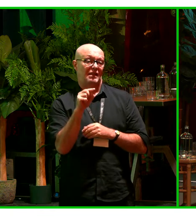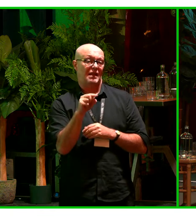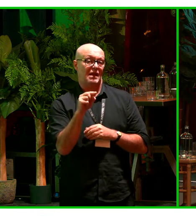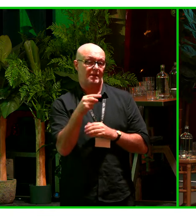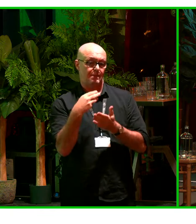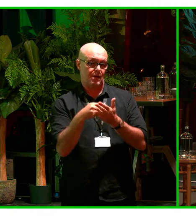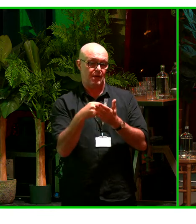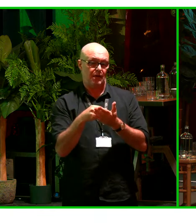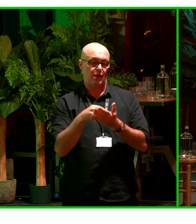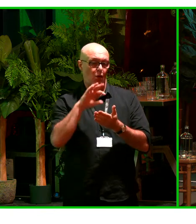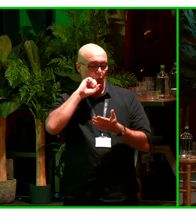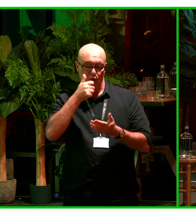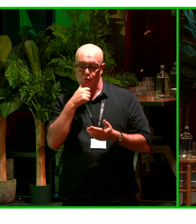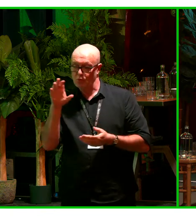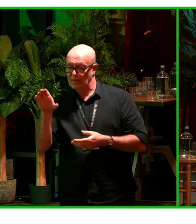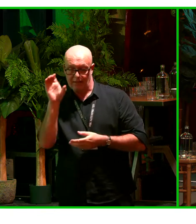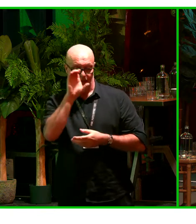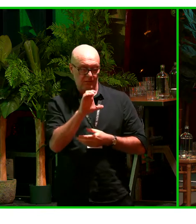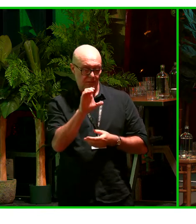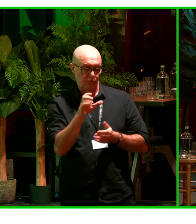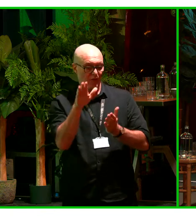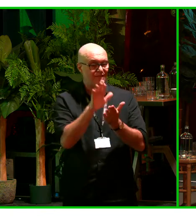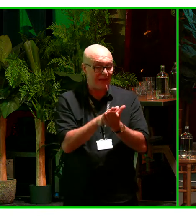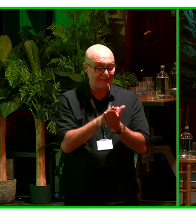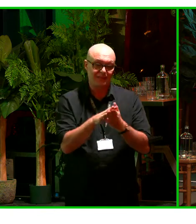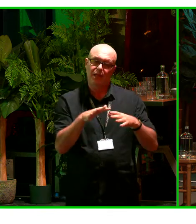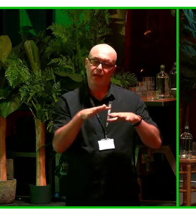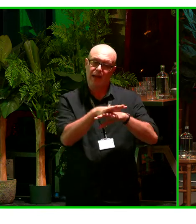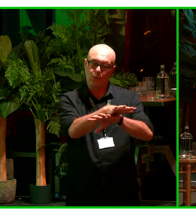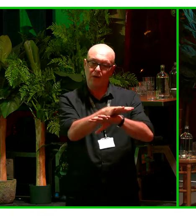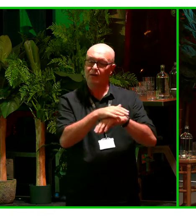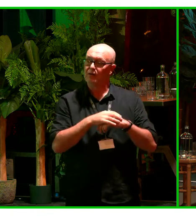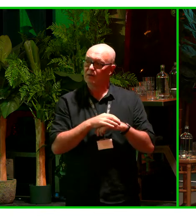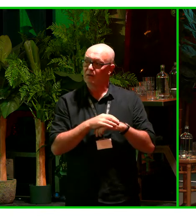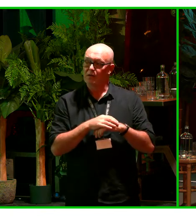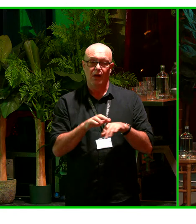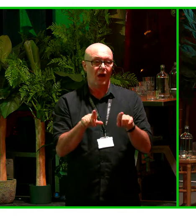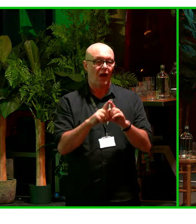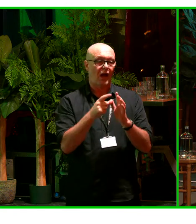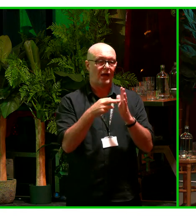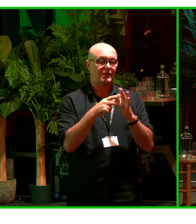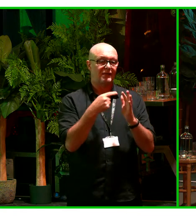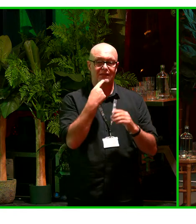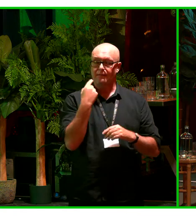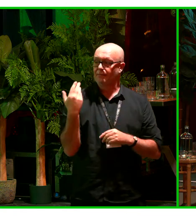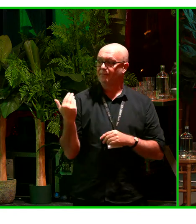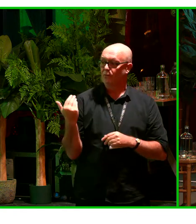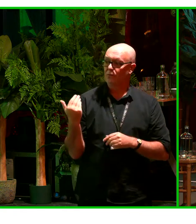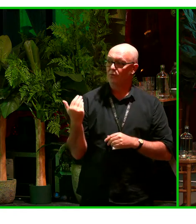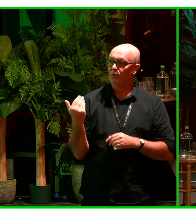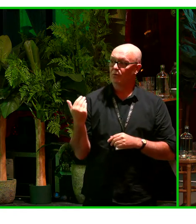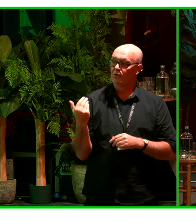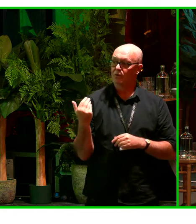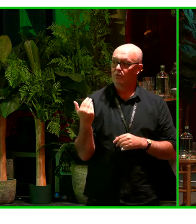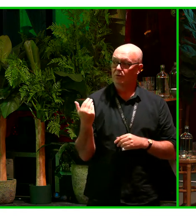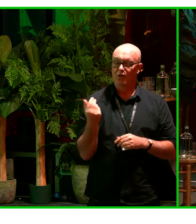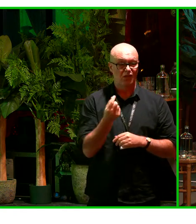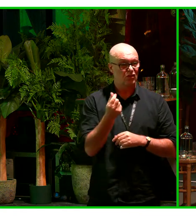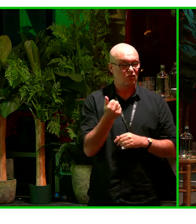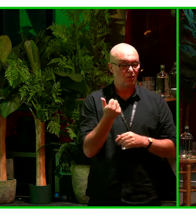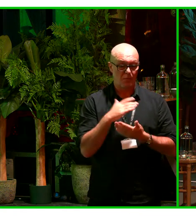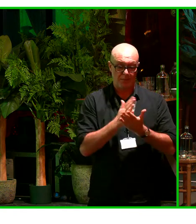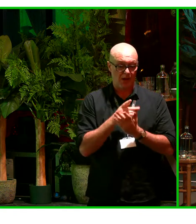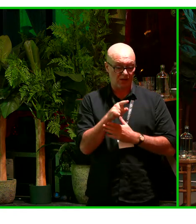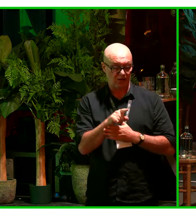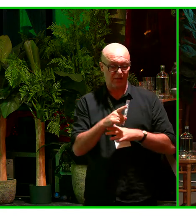will get to invest in our network. And as Dave mentioned earlier, some parts of our network are already up to 100 years old,